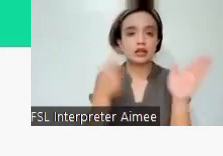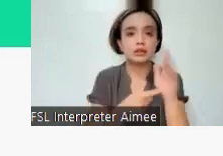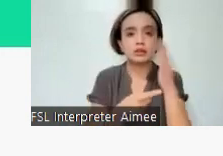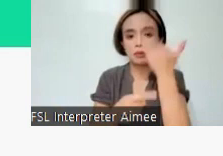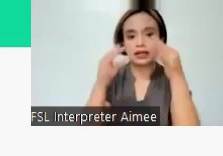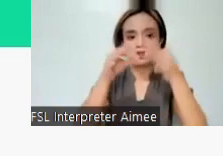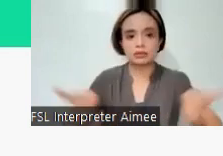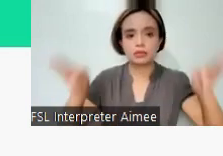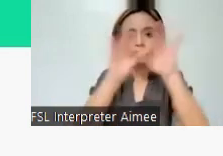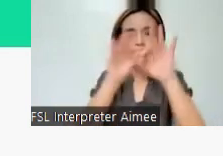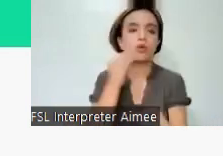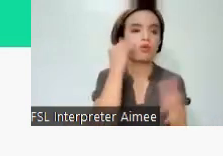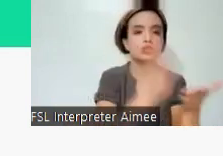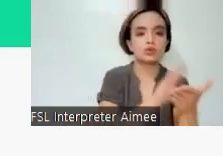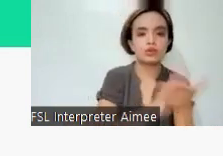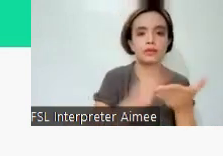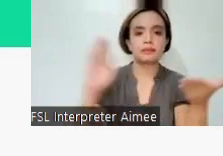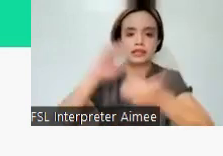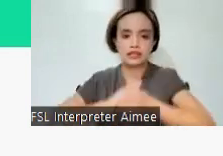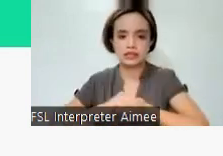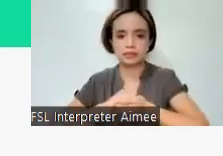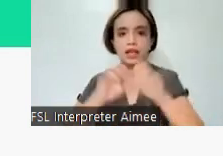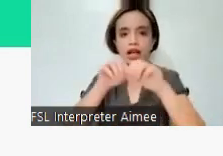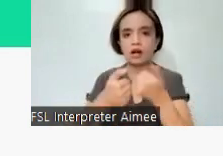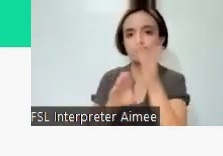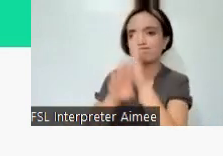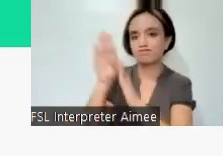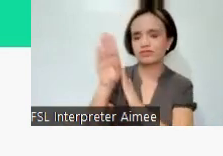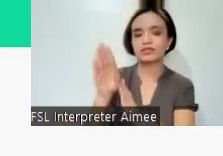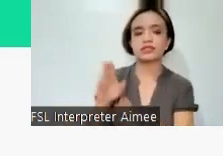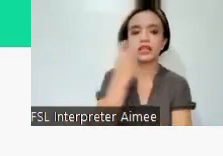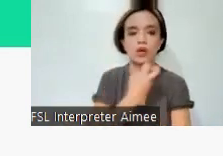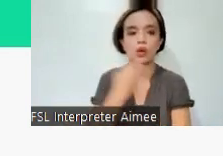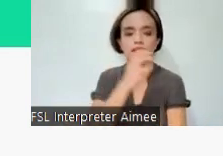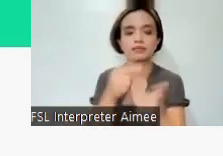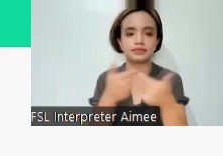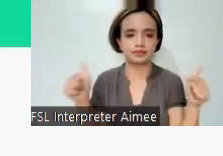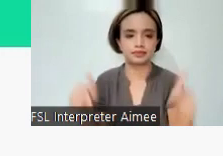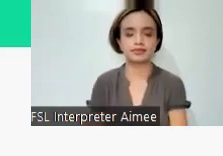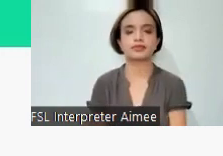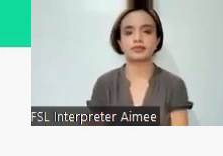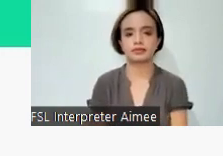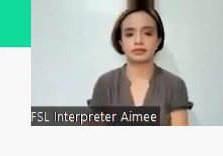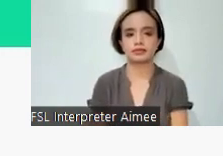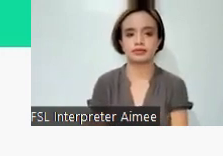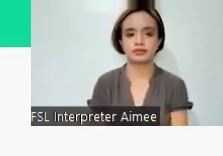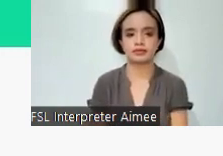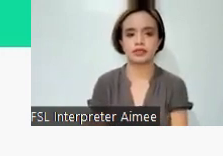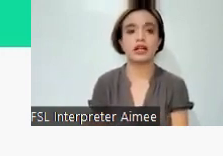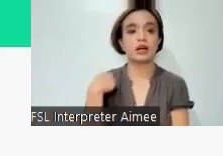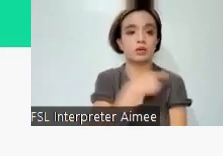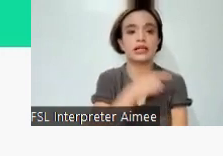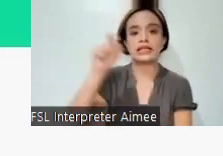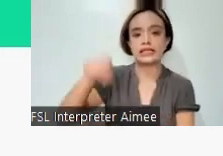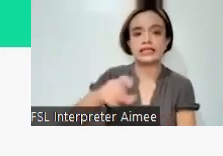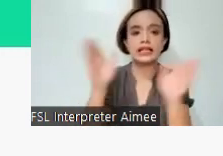of homeschool partnerships in the development of children's oral language. We also need